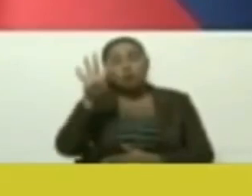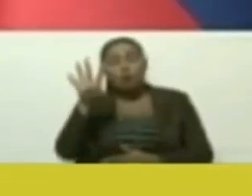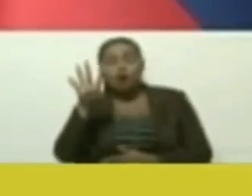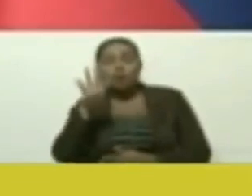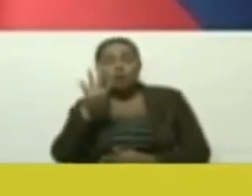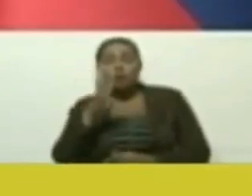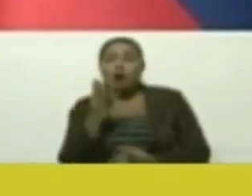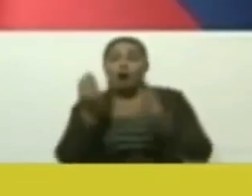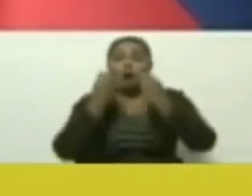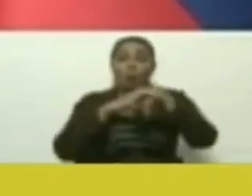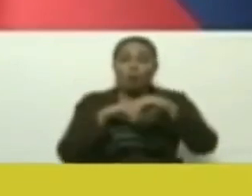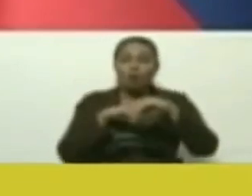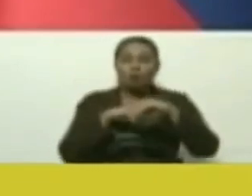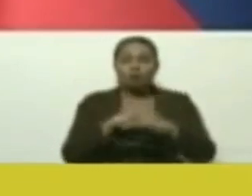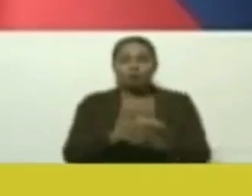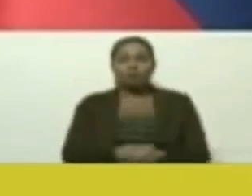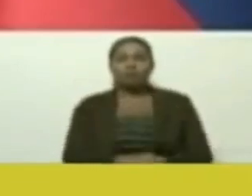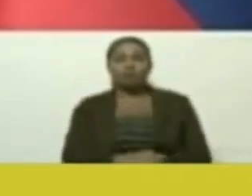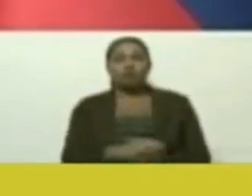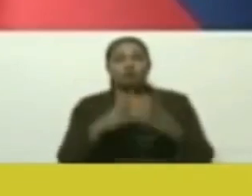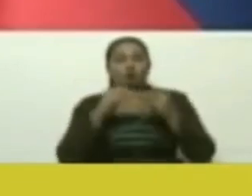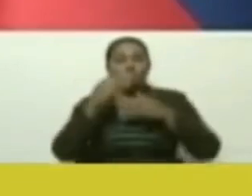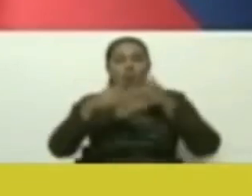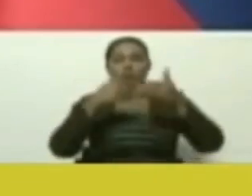more than 54 agreements,